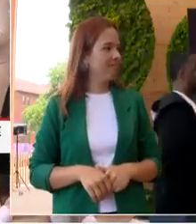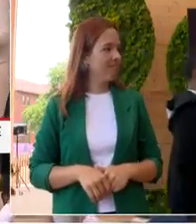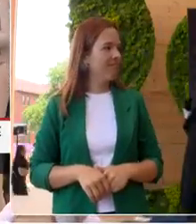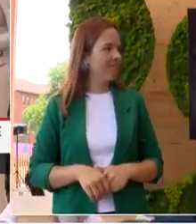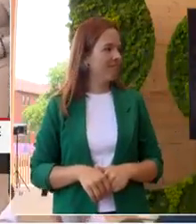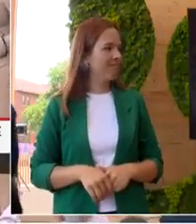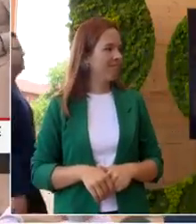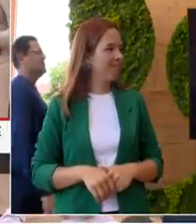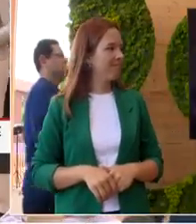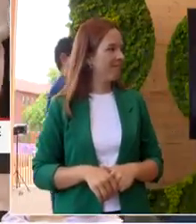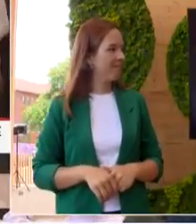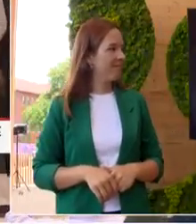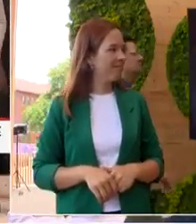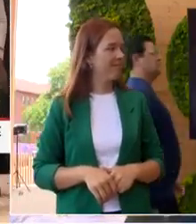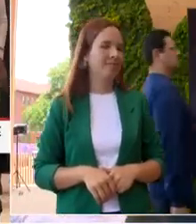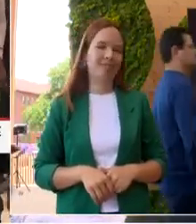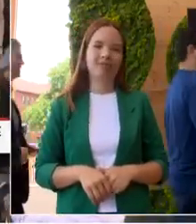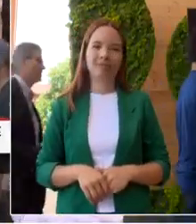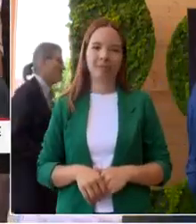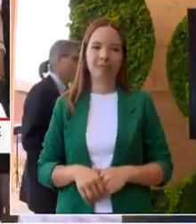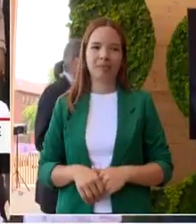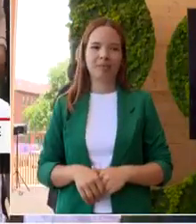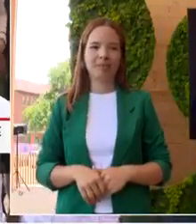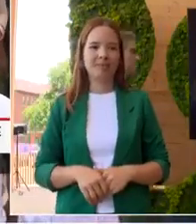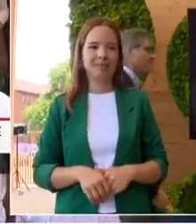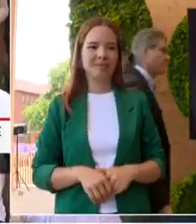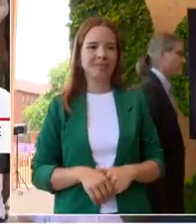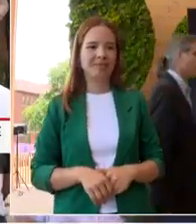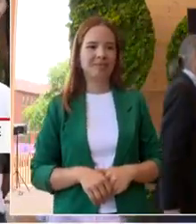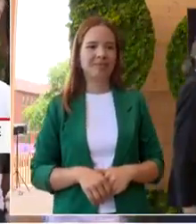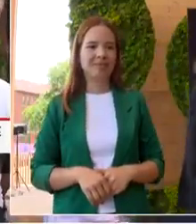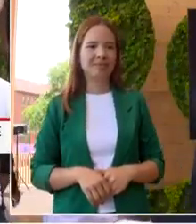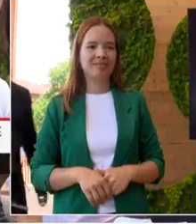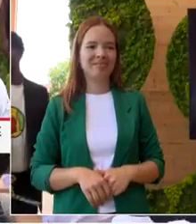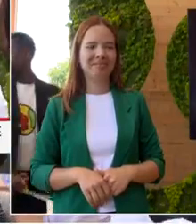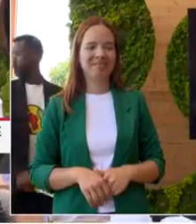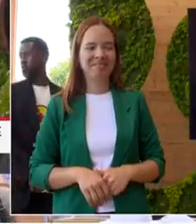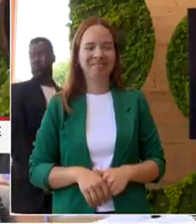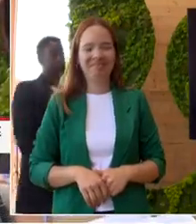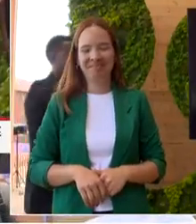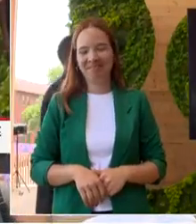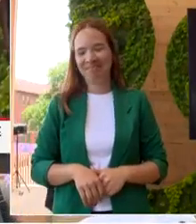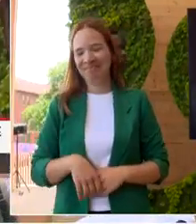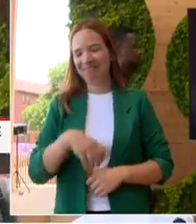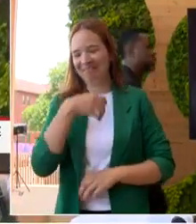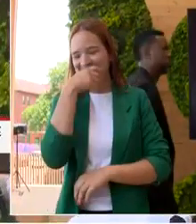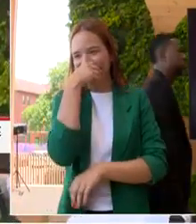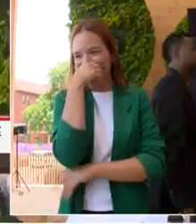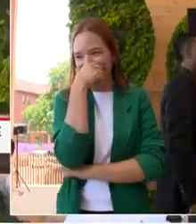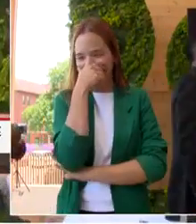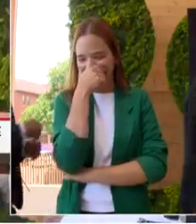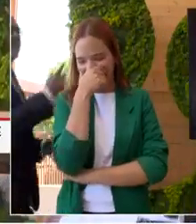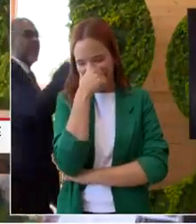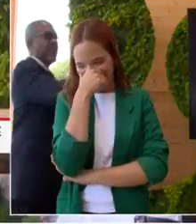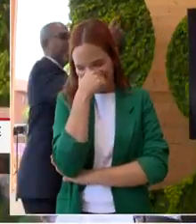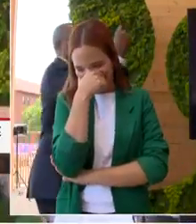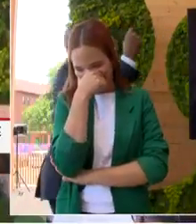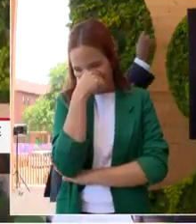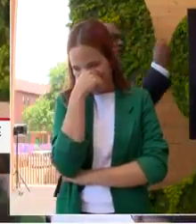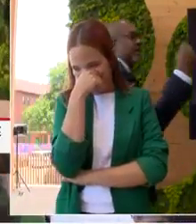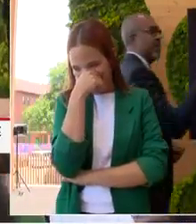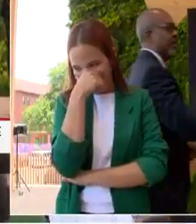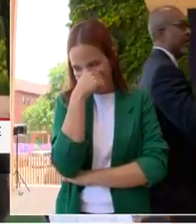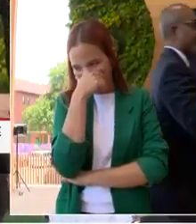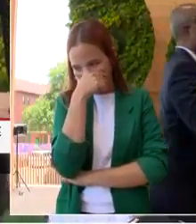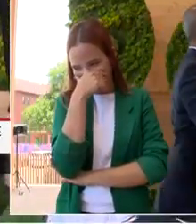Tracy's, and Boonatalk Cafe. I'd also like to invite the members of the development team for